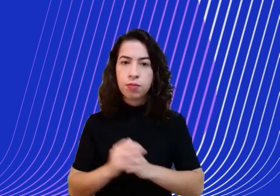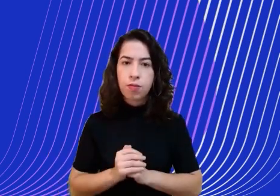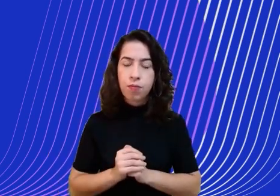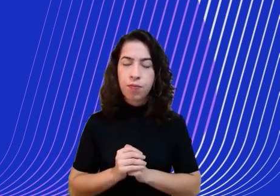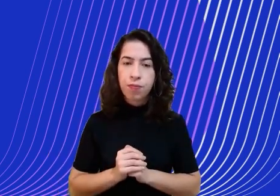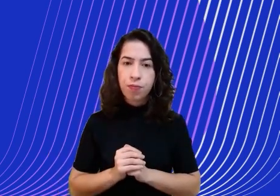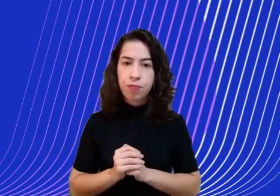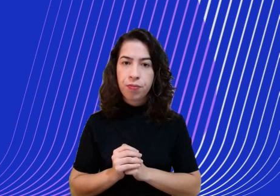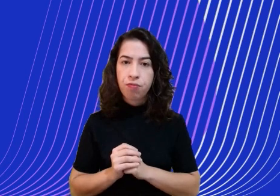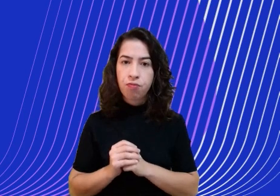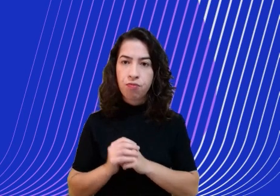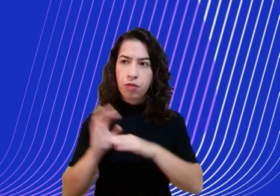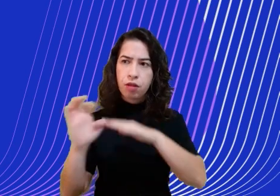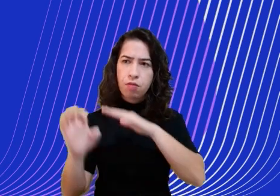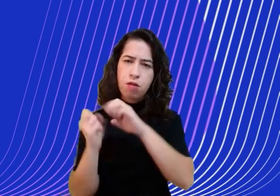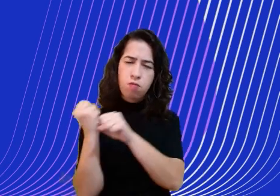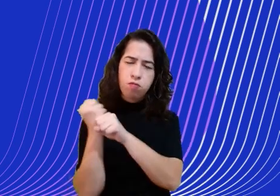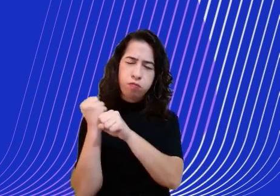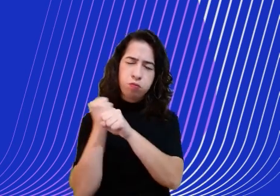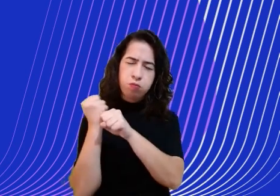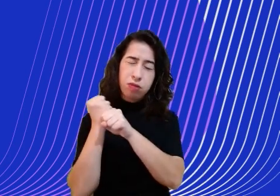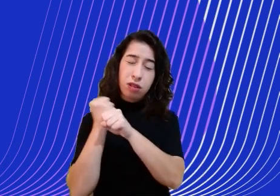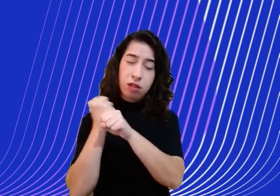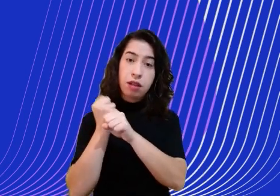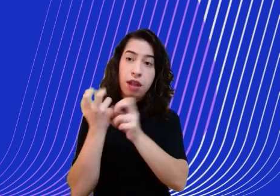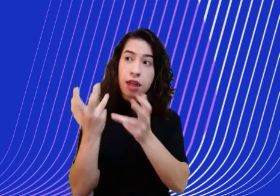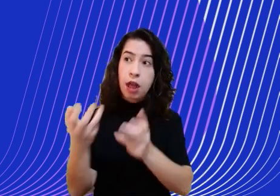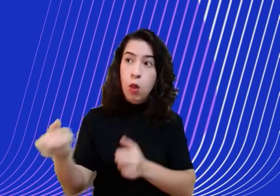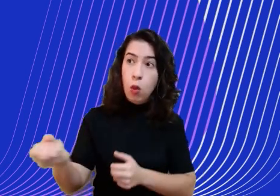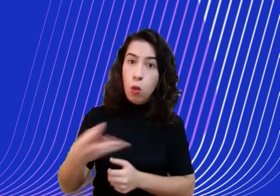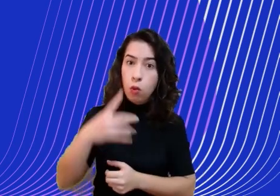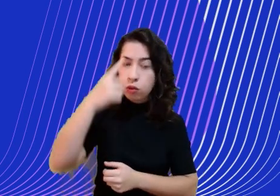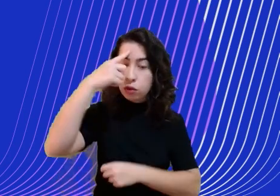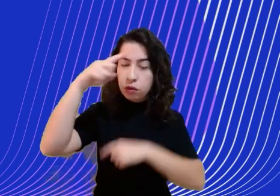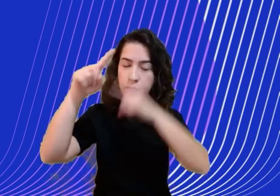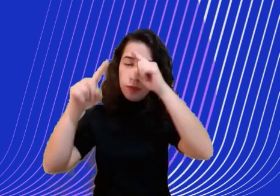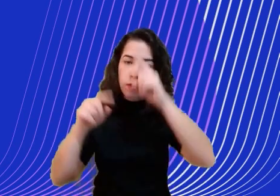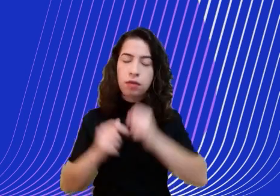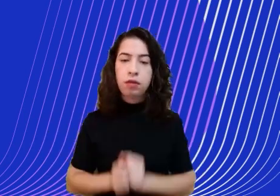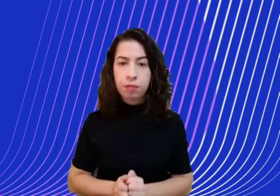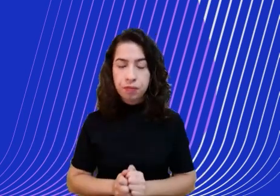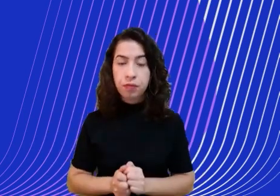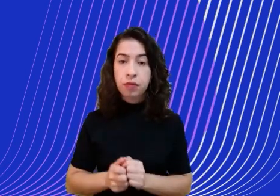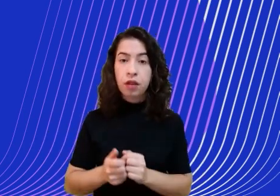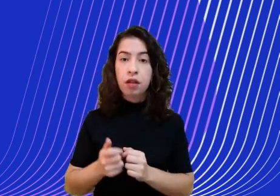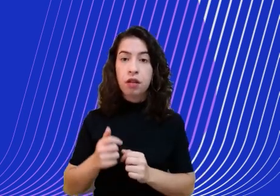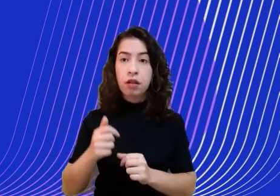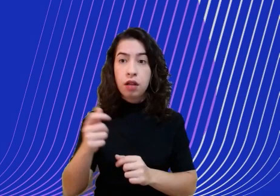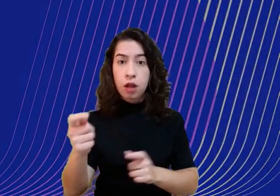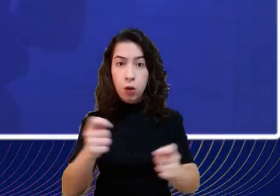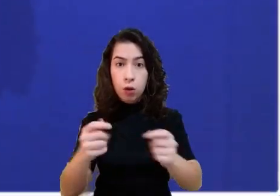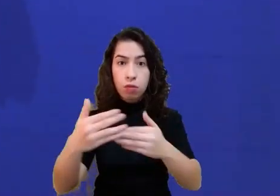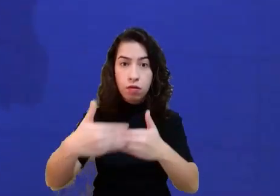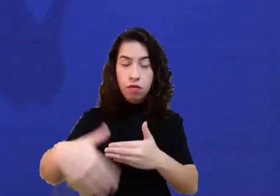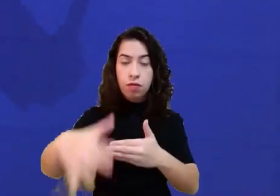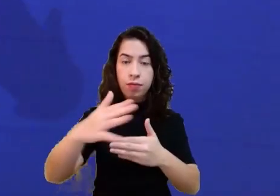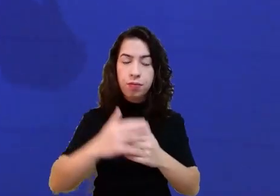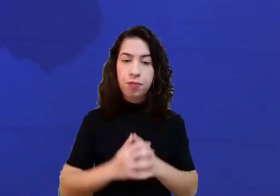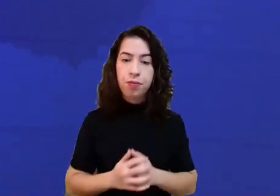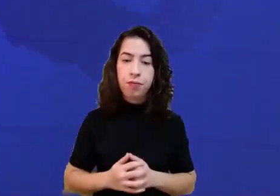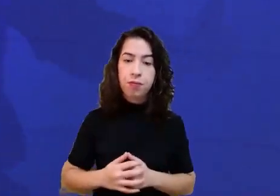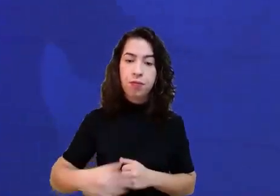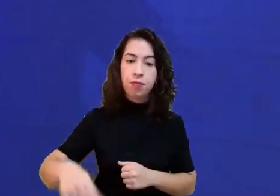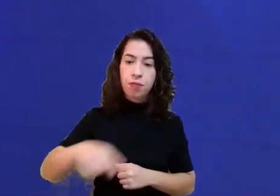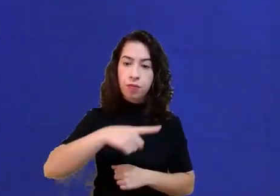company of almost 100 years old that wants to reinvent with an economy that's going to be built. So